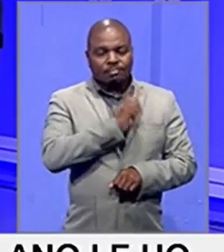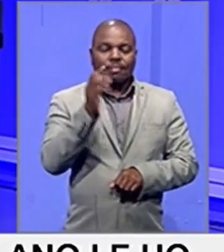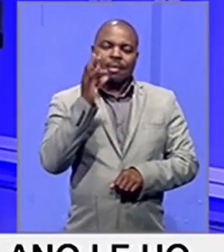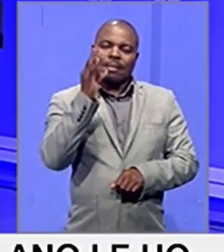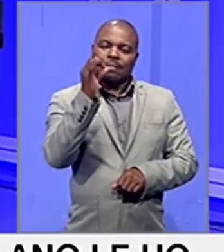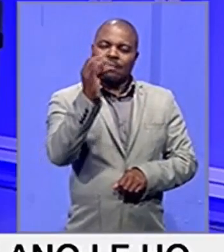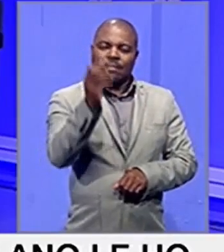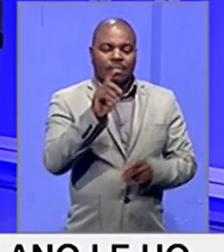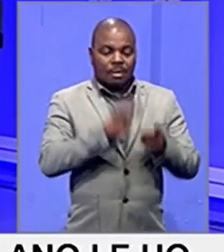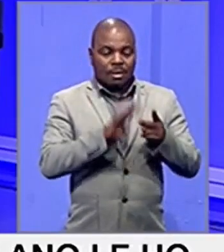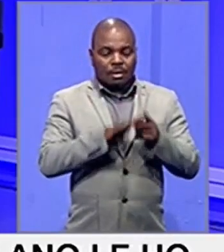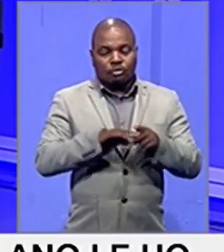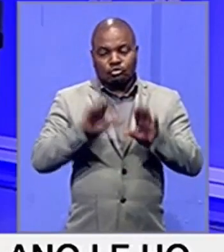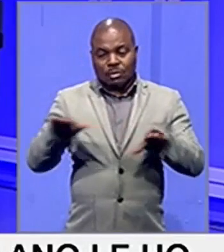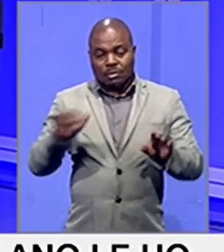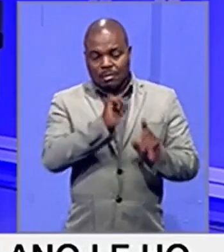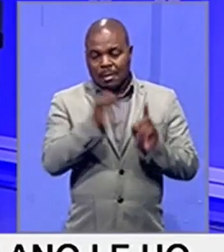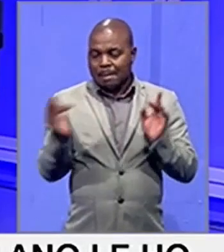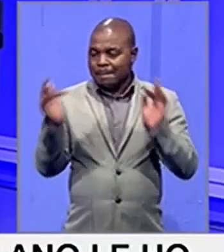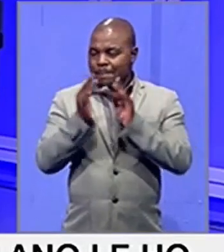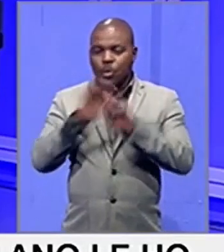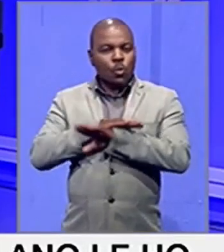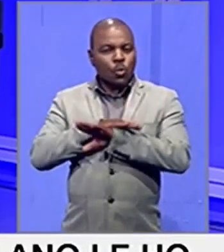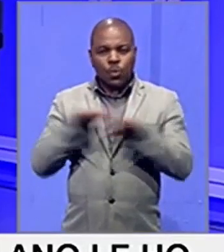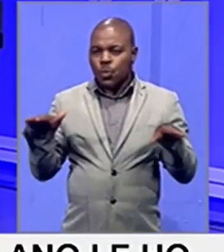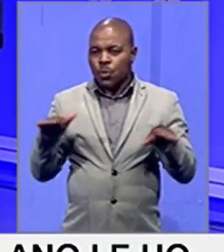se ke a kopana le bana ba hae ka mokgwa ofe kapa ofe.